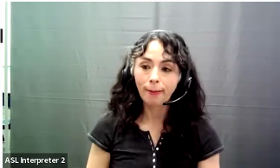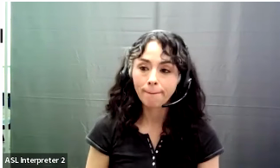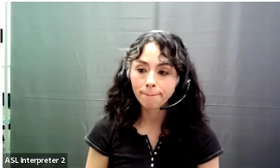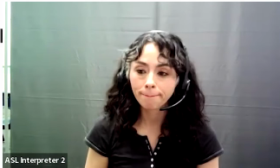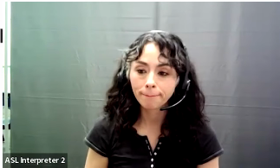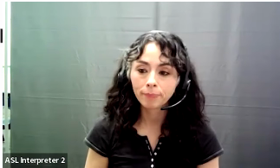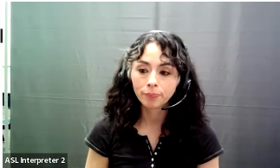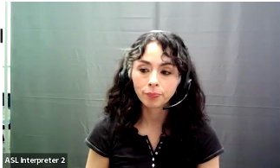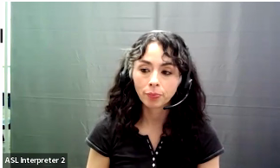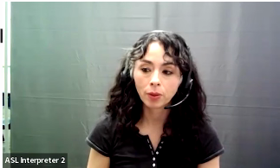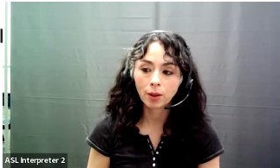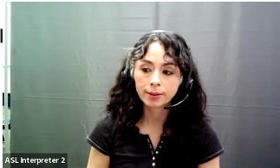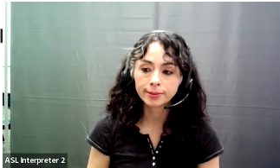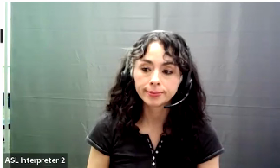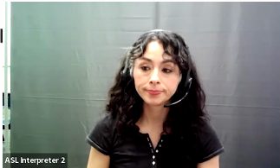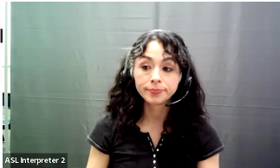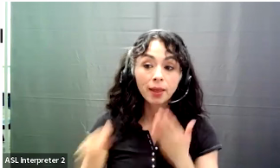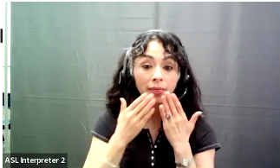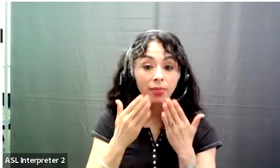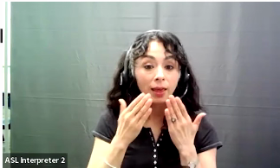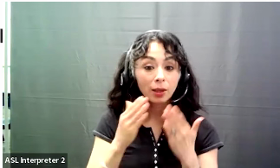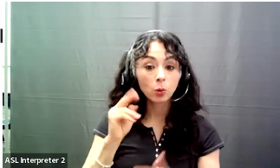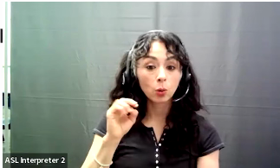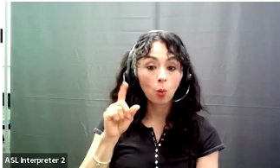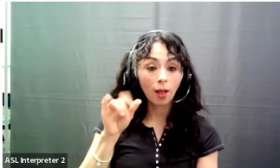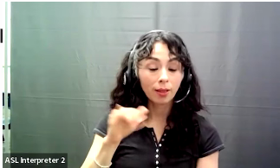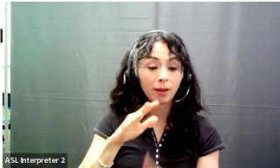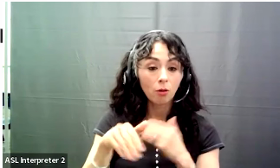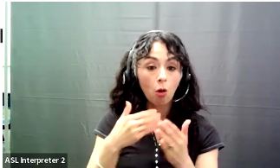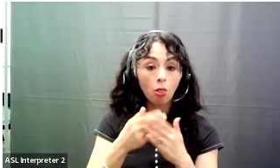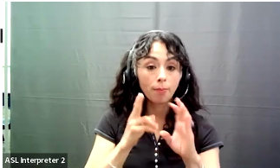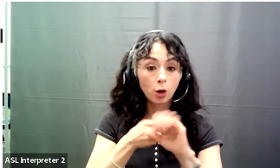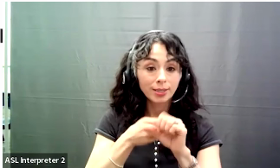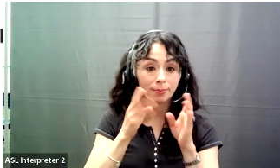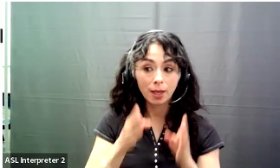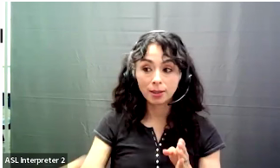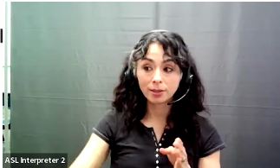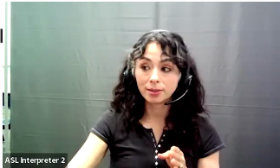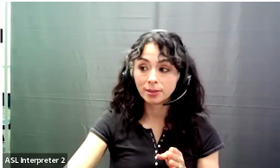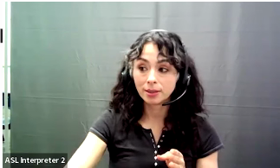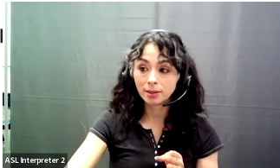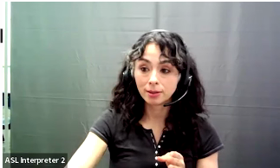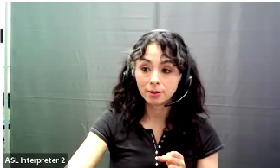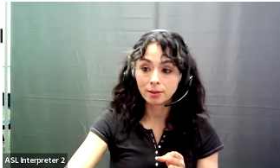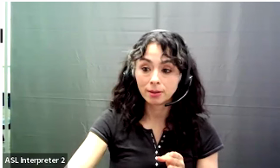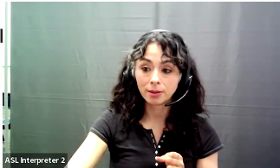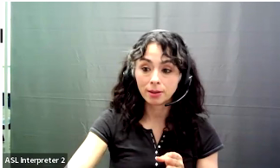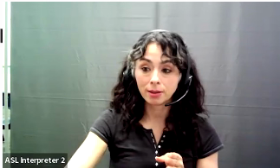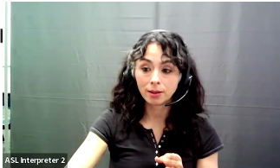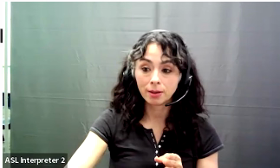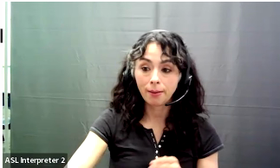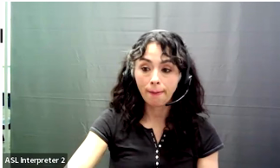our tech talk today. Thank you to all our participants today. I hope that we have